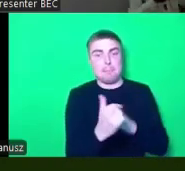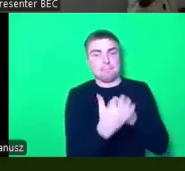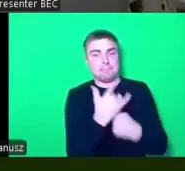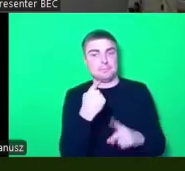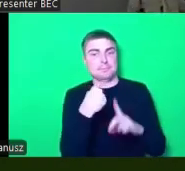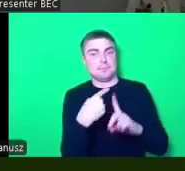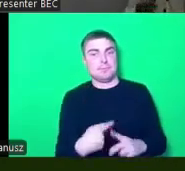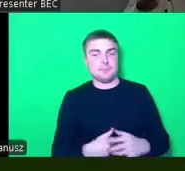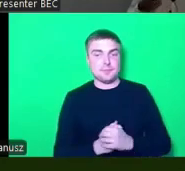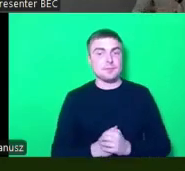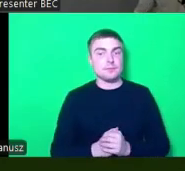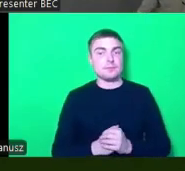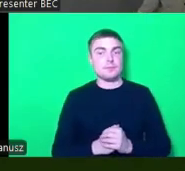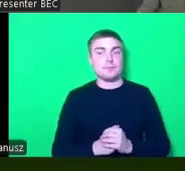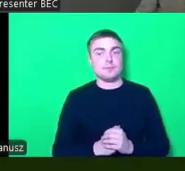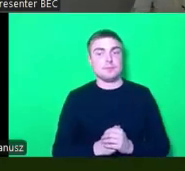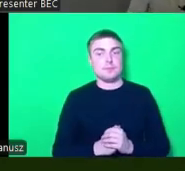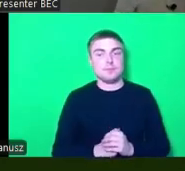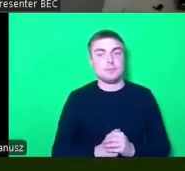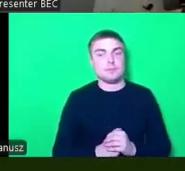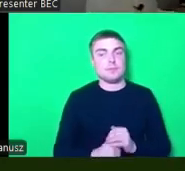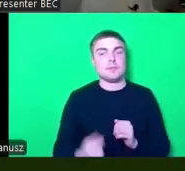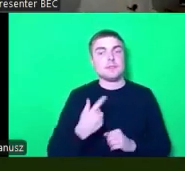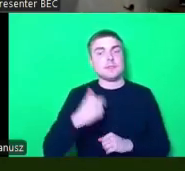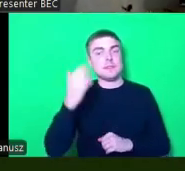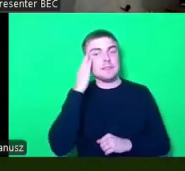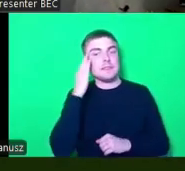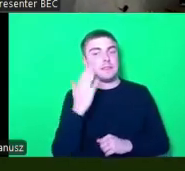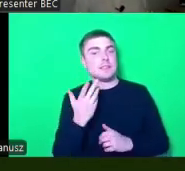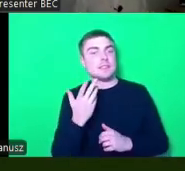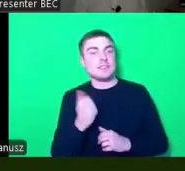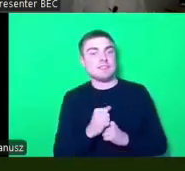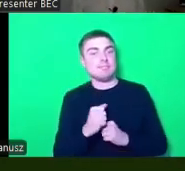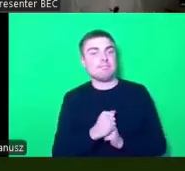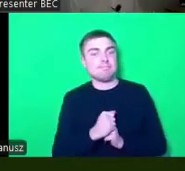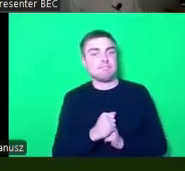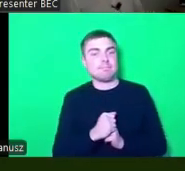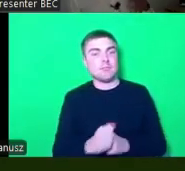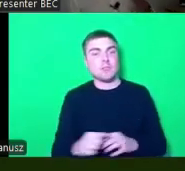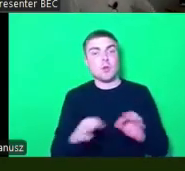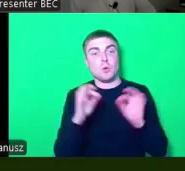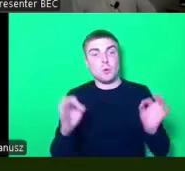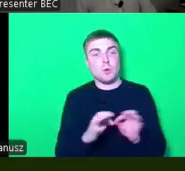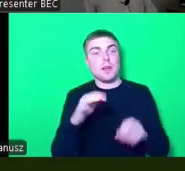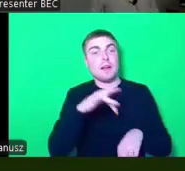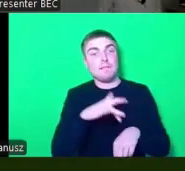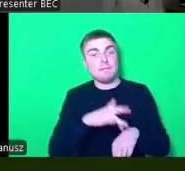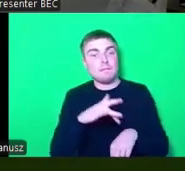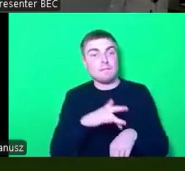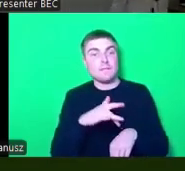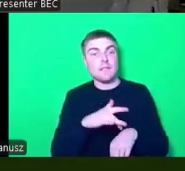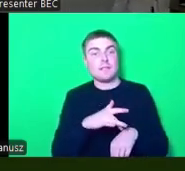very small leaves, there's less clumping in the canopy, and your filter becomes more effective. And then also